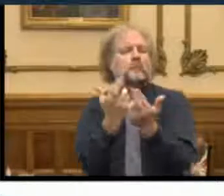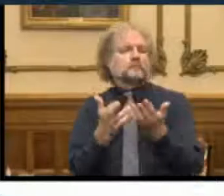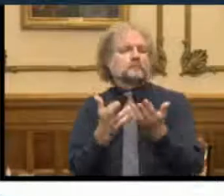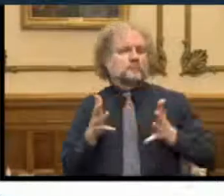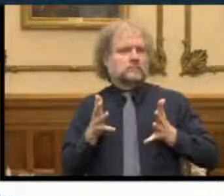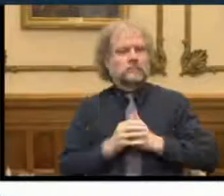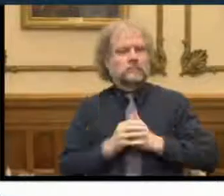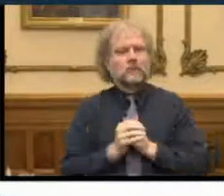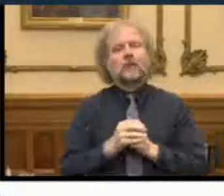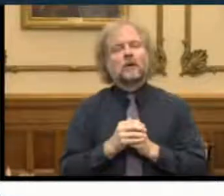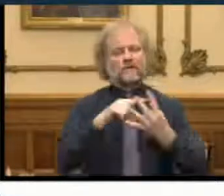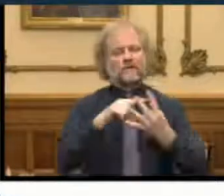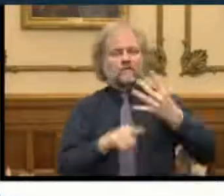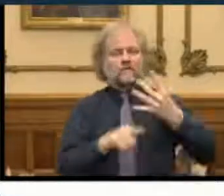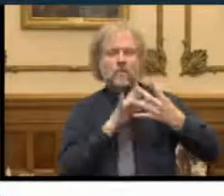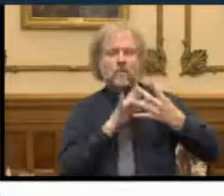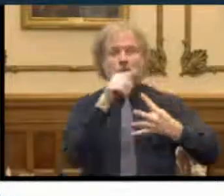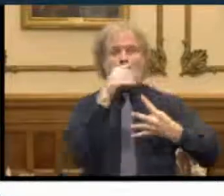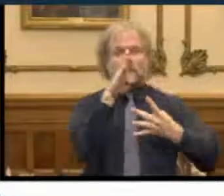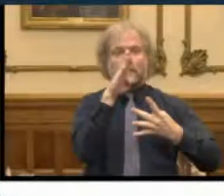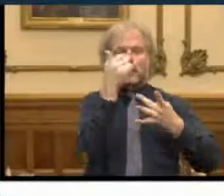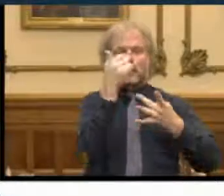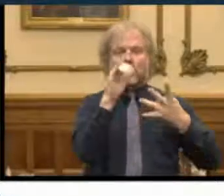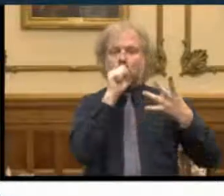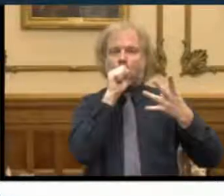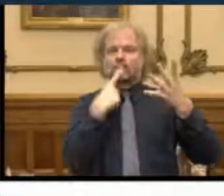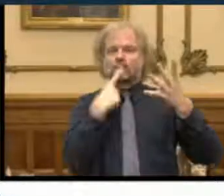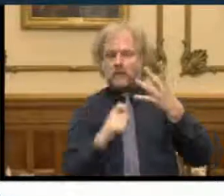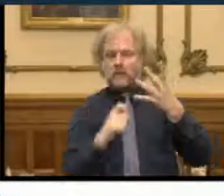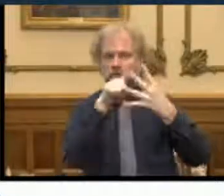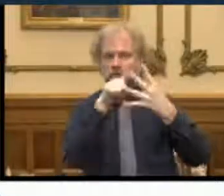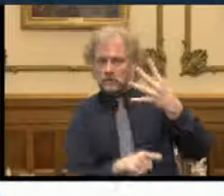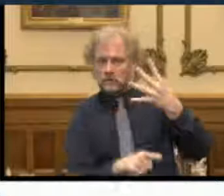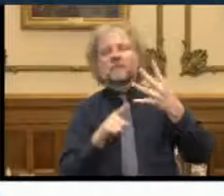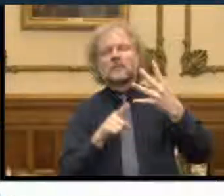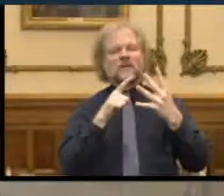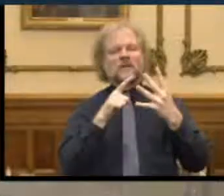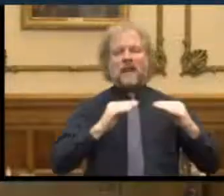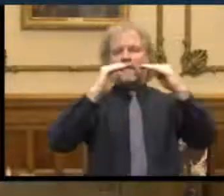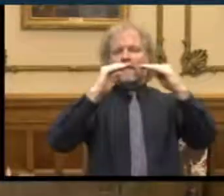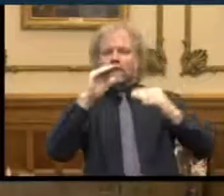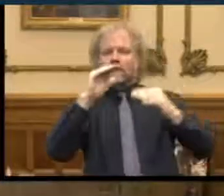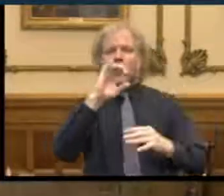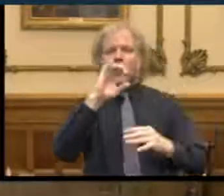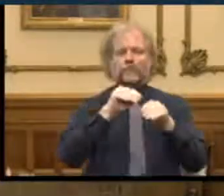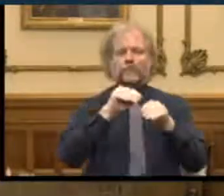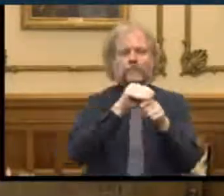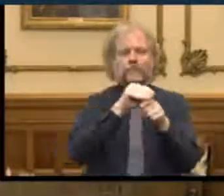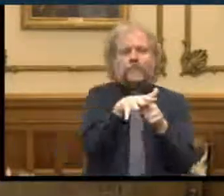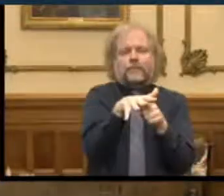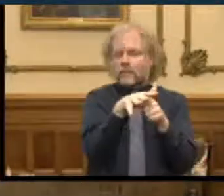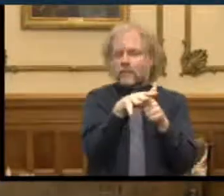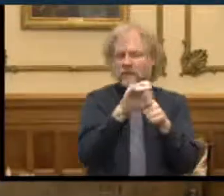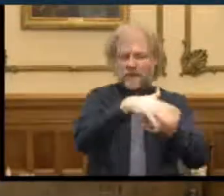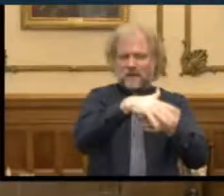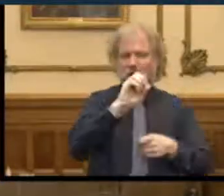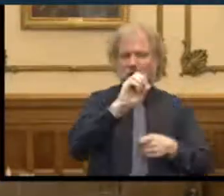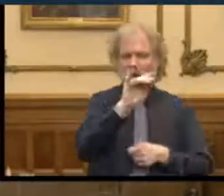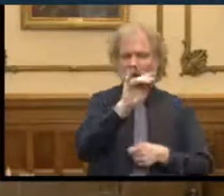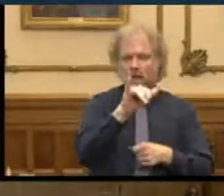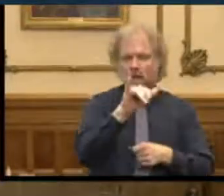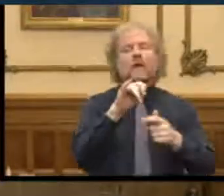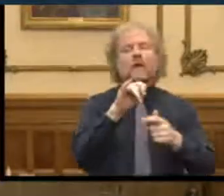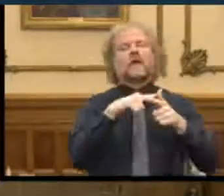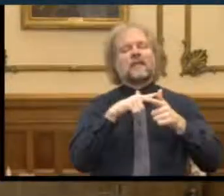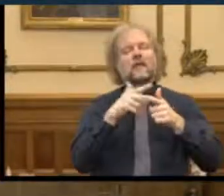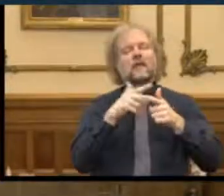We are using 4 colors, blue, yellow, orange, and red, to indicate the level of COVID transmission in a county and make those